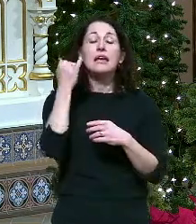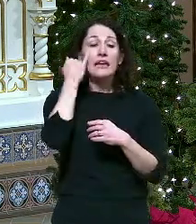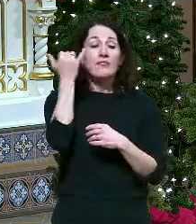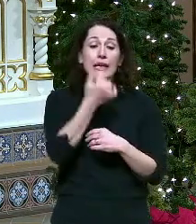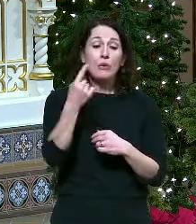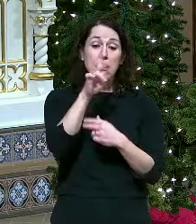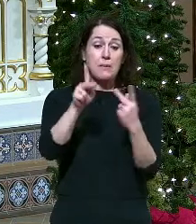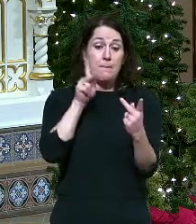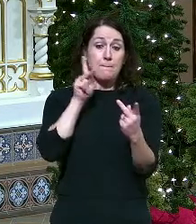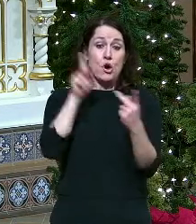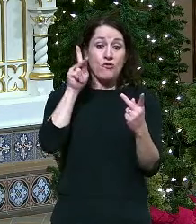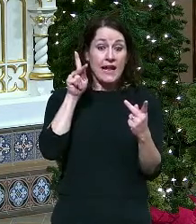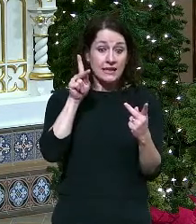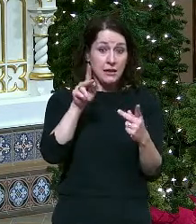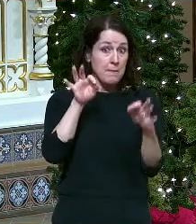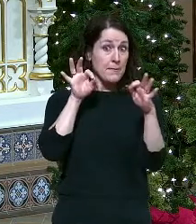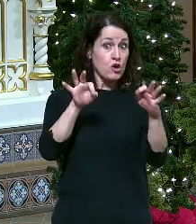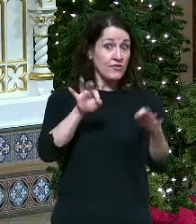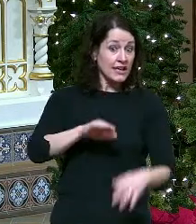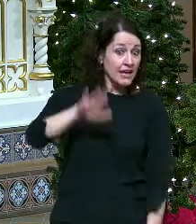None of us are perfect.